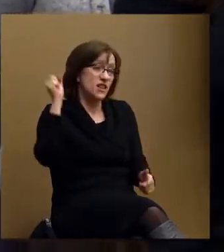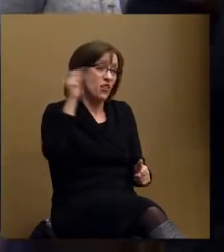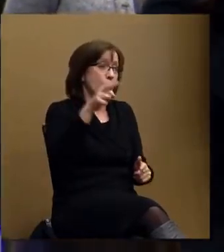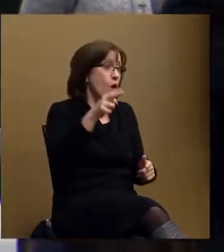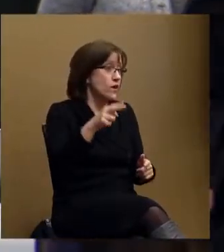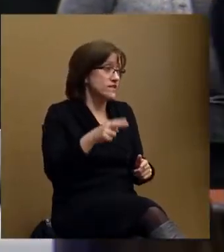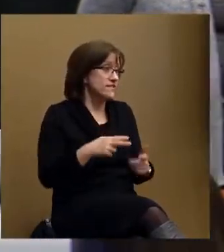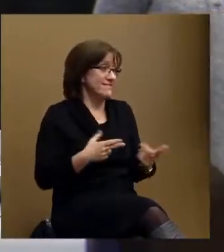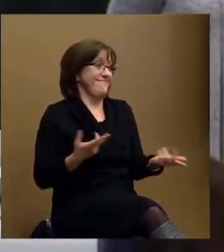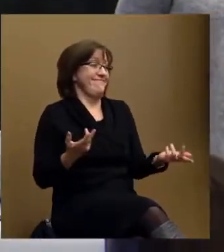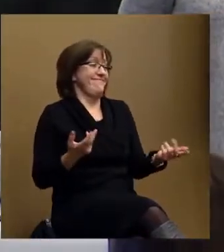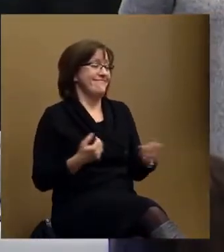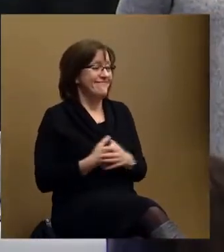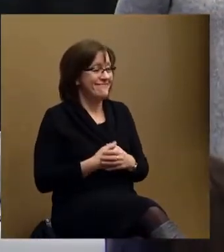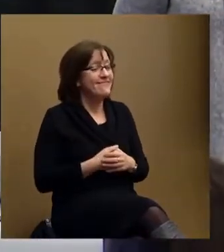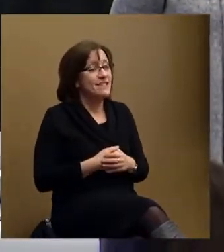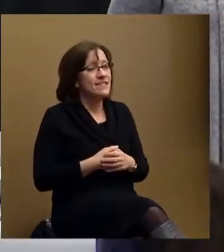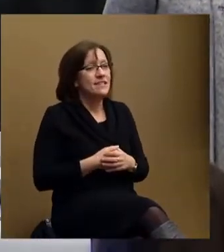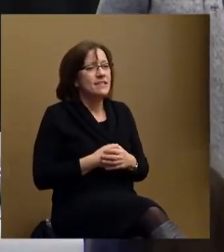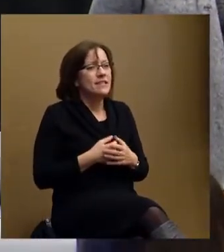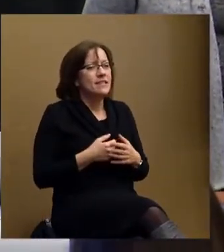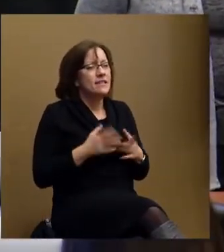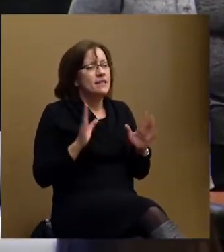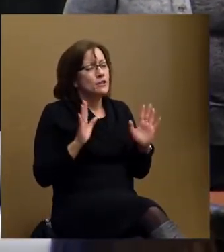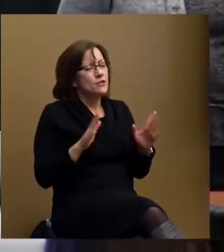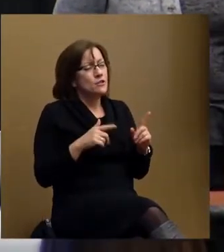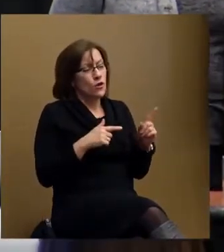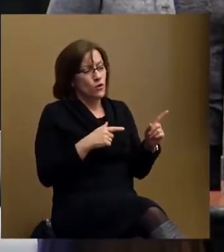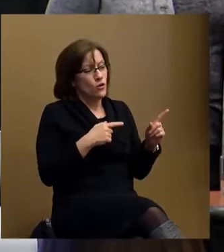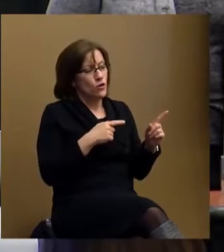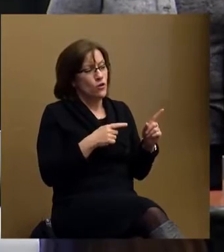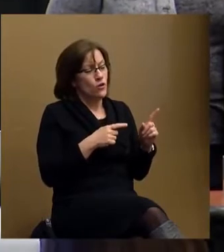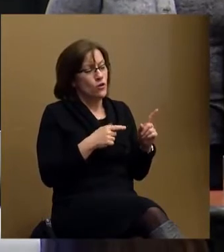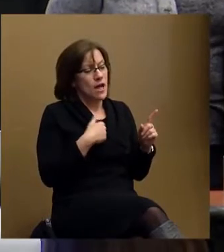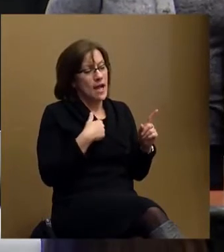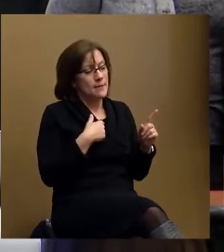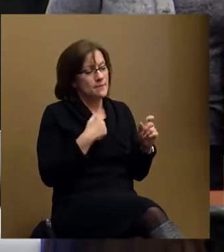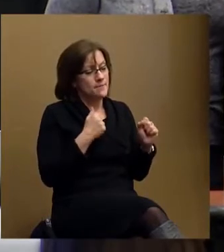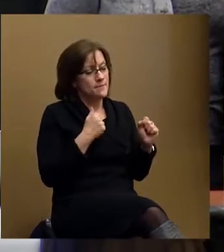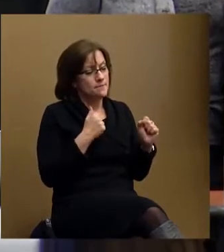When you say those things to me, I'm thinking we're